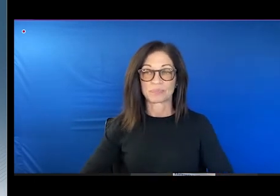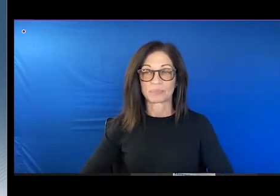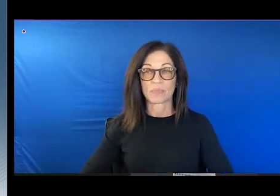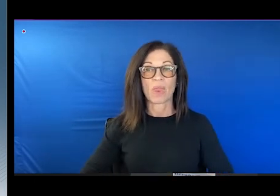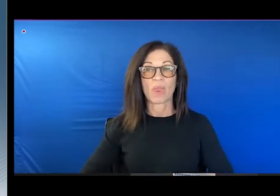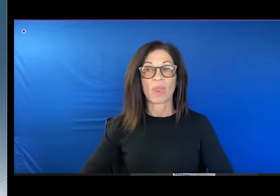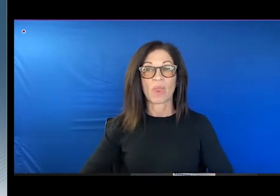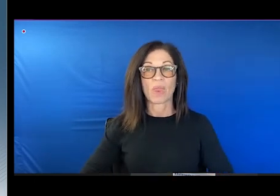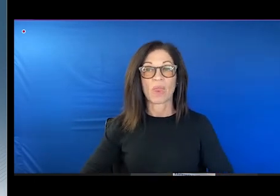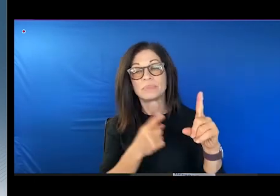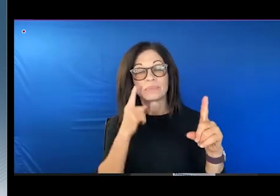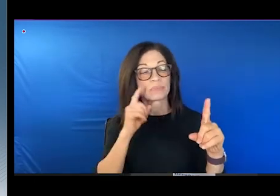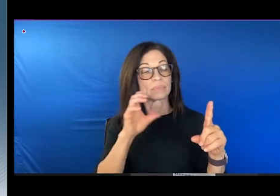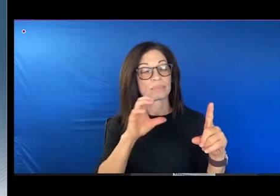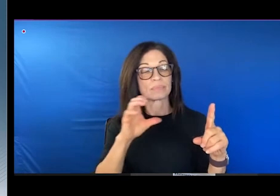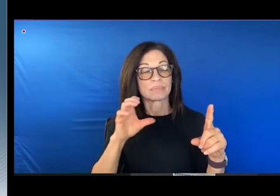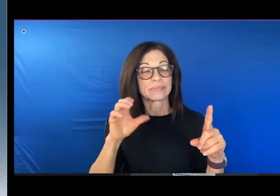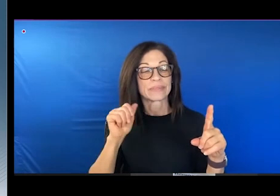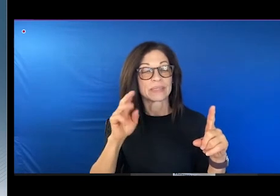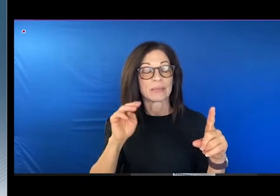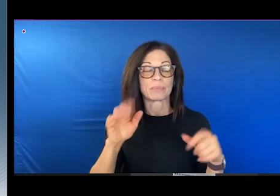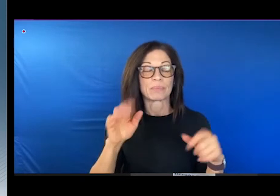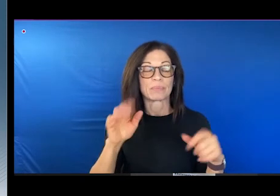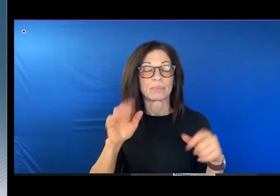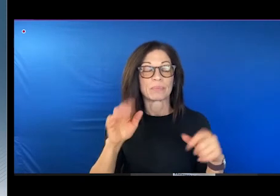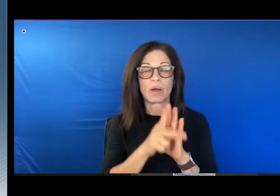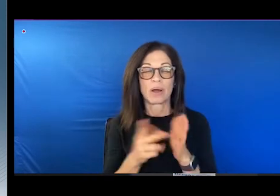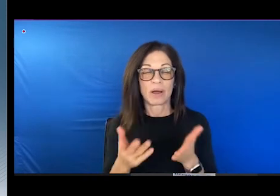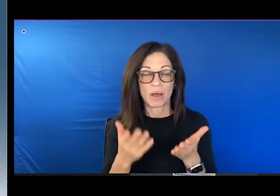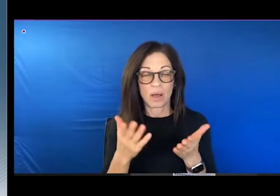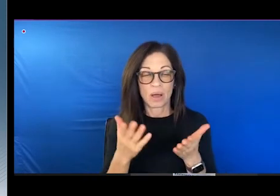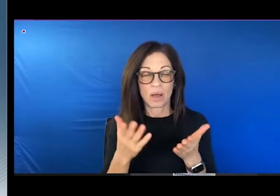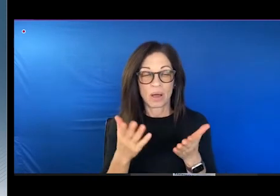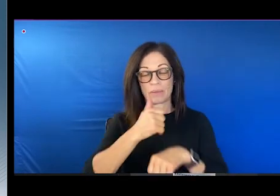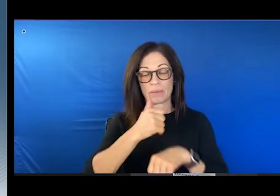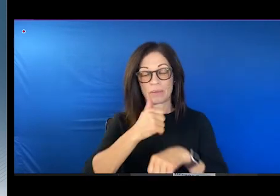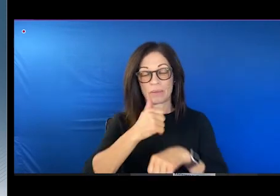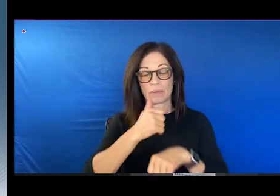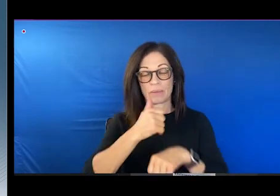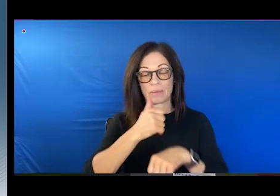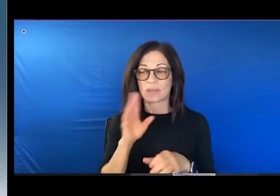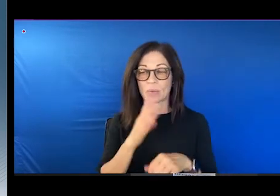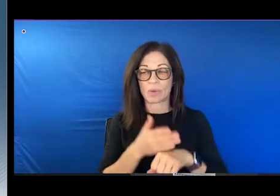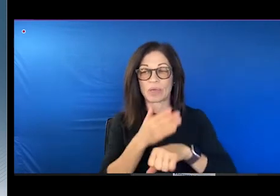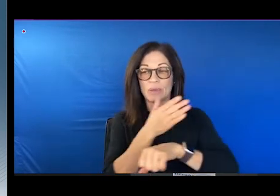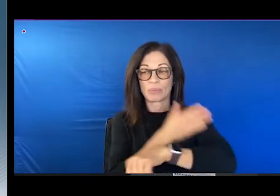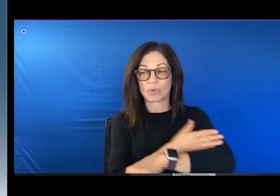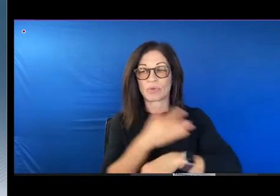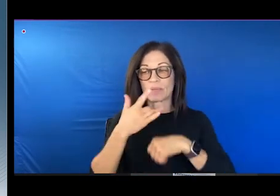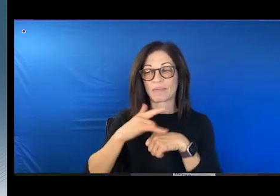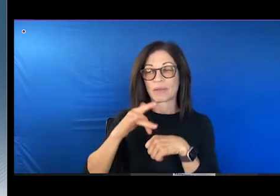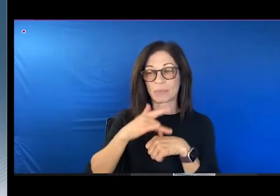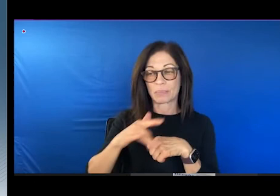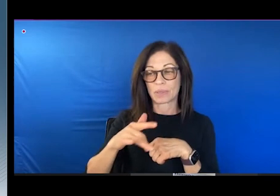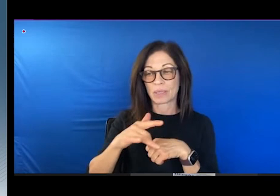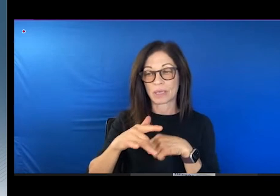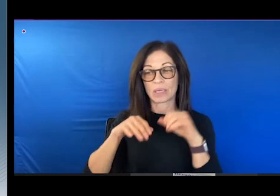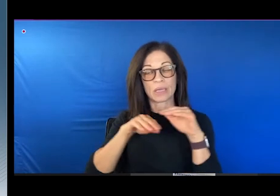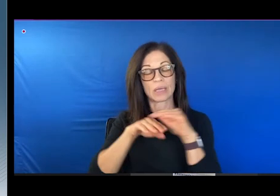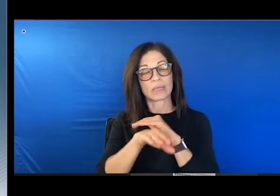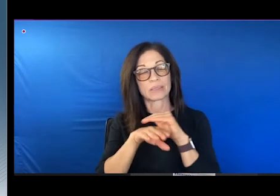transportation. So the mission of CCAM is to issue policy recommendations and implement activities that improve